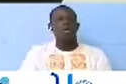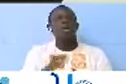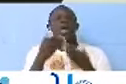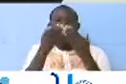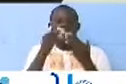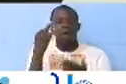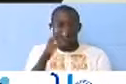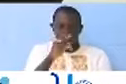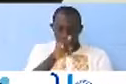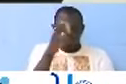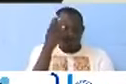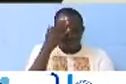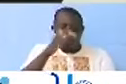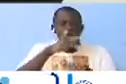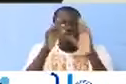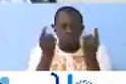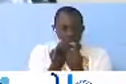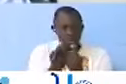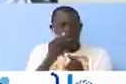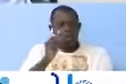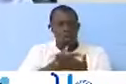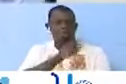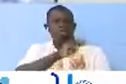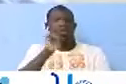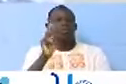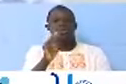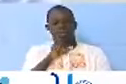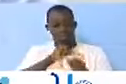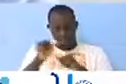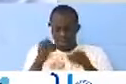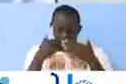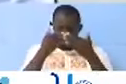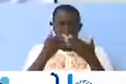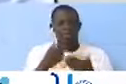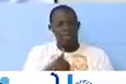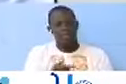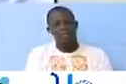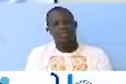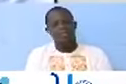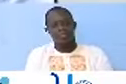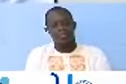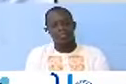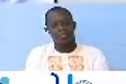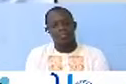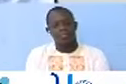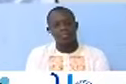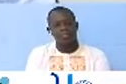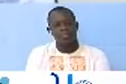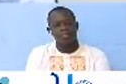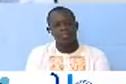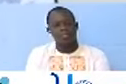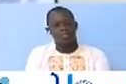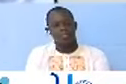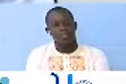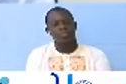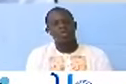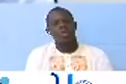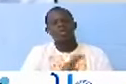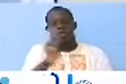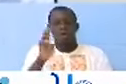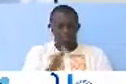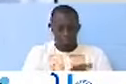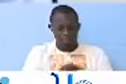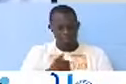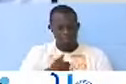or not? So that we can move. No. No. I used to